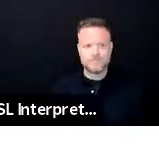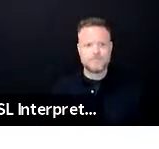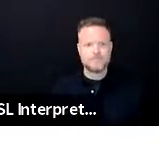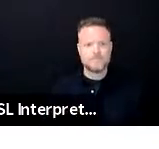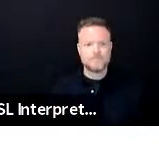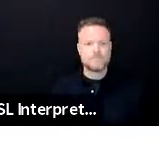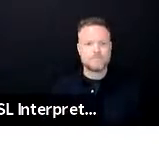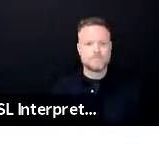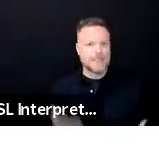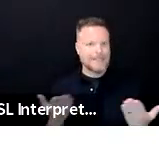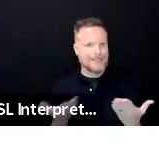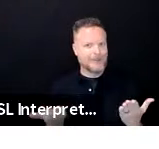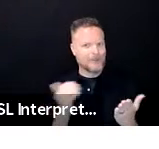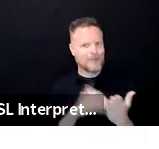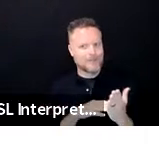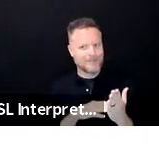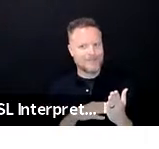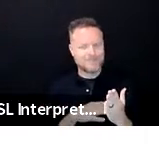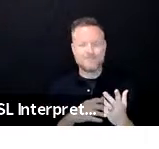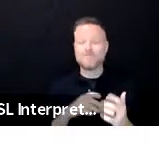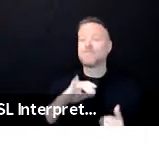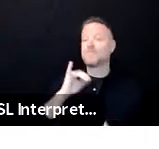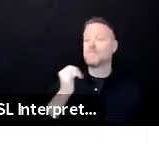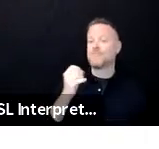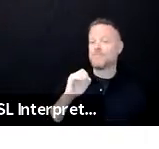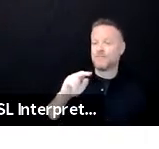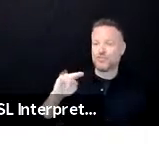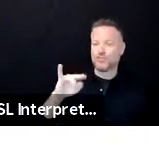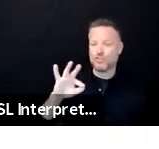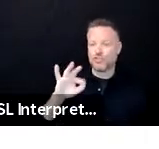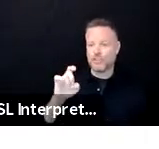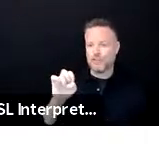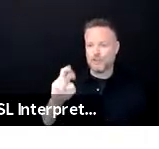Here again. sorry. Jennifer Sutherland,